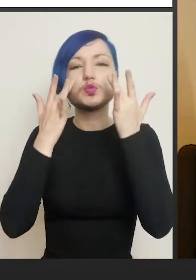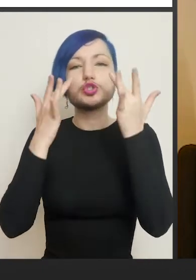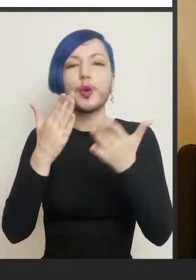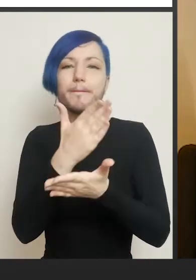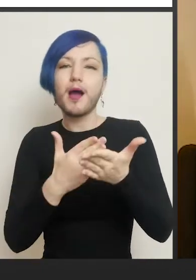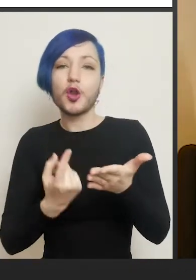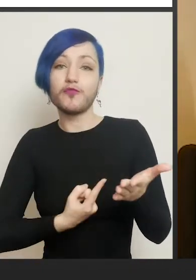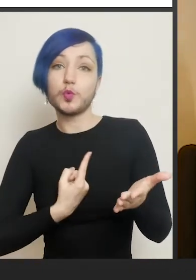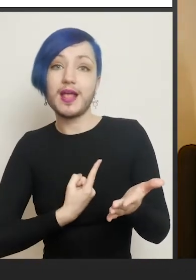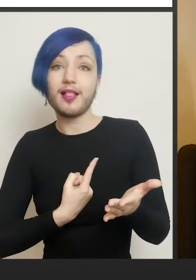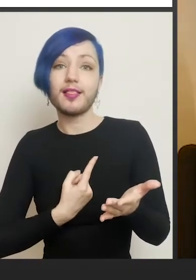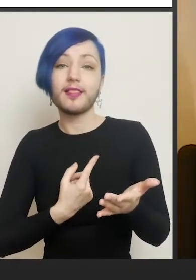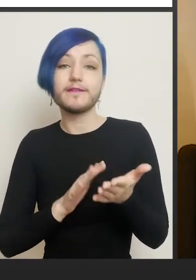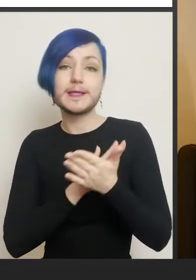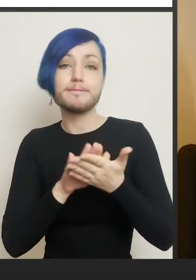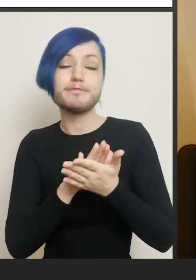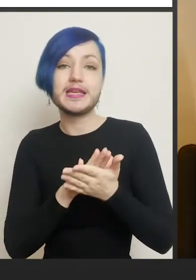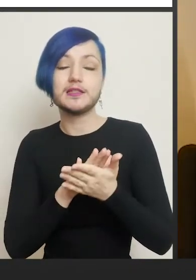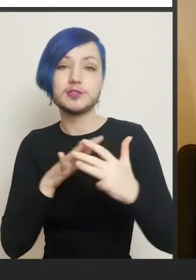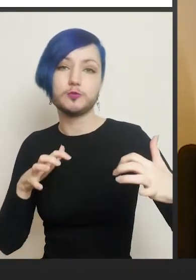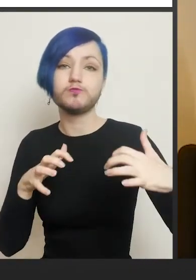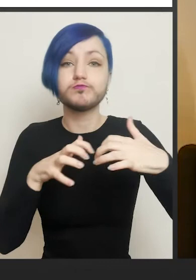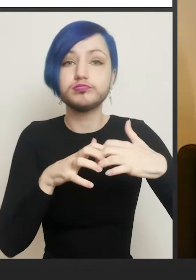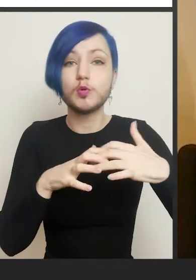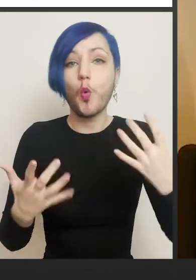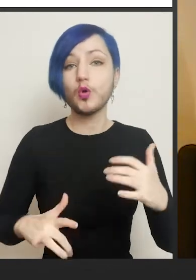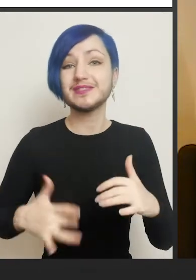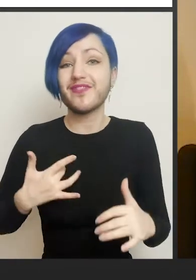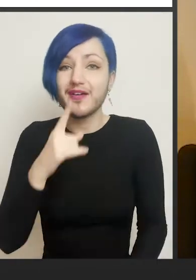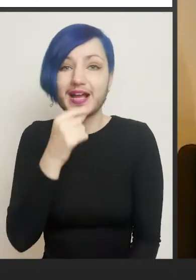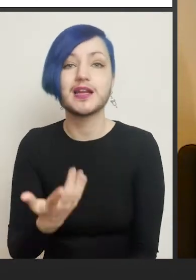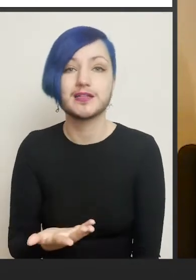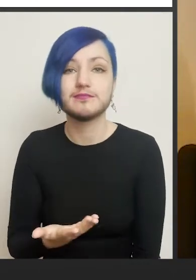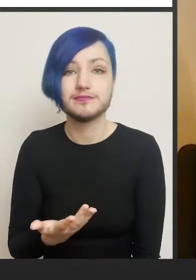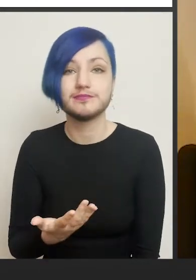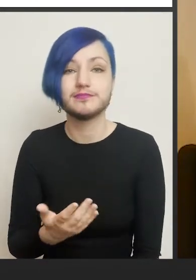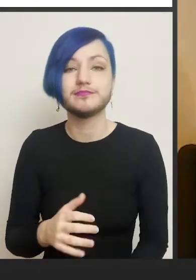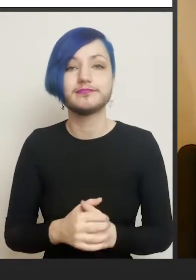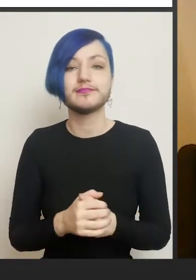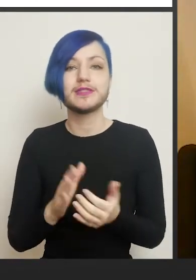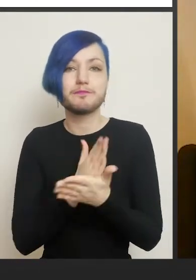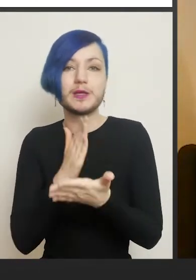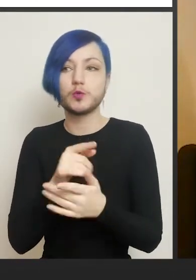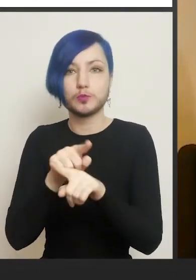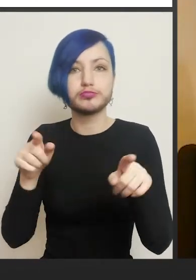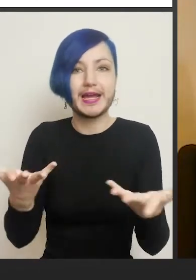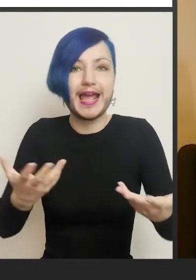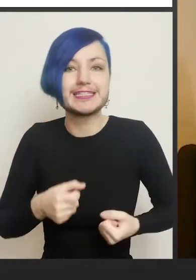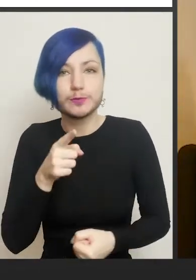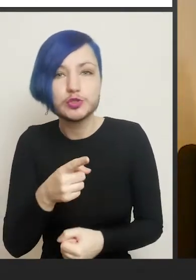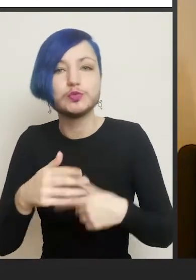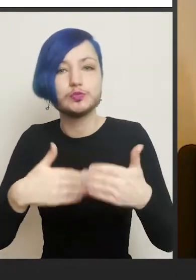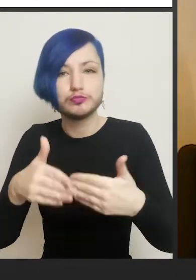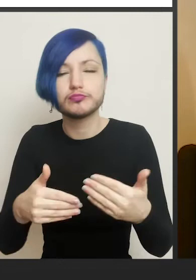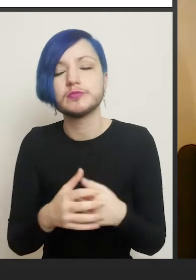side of you that you need to present in order to fit in or survive, to be okay, to be accepted, and those